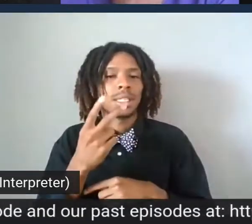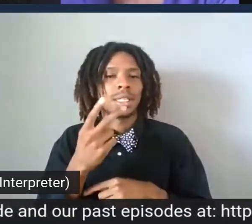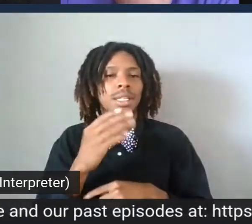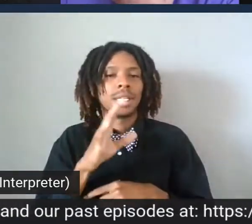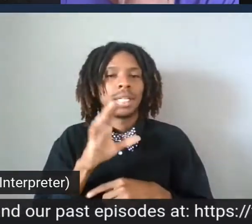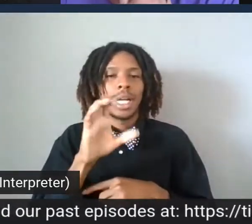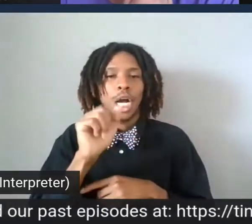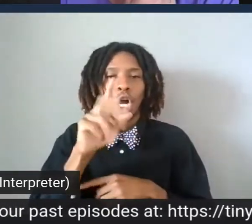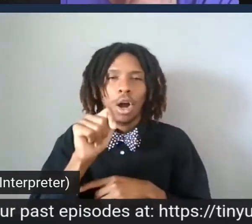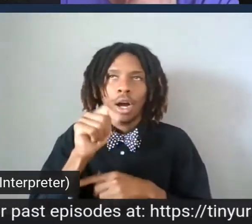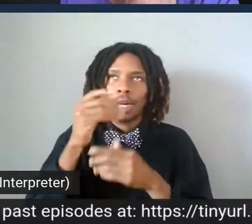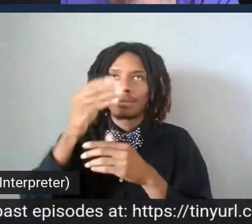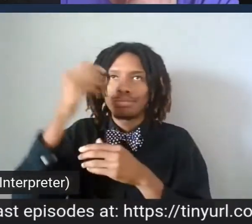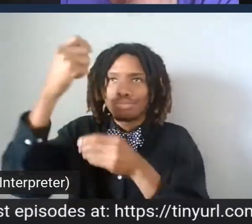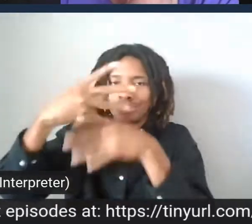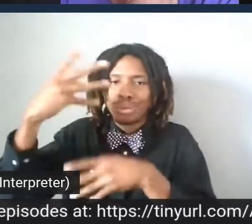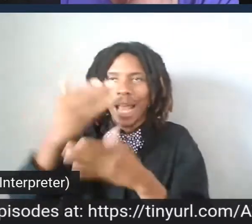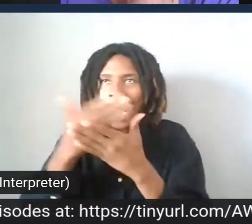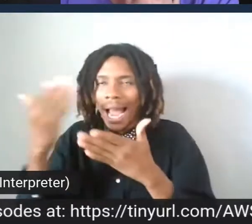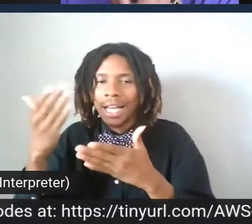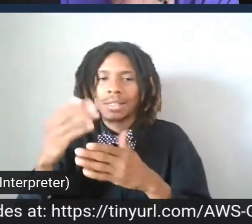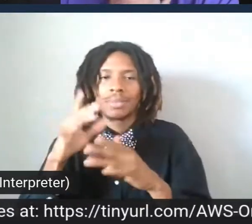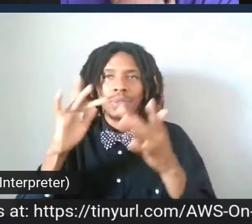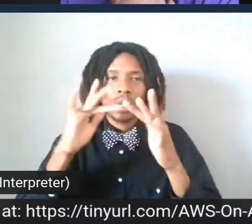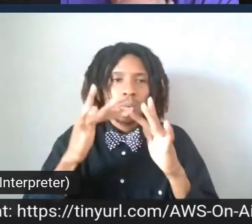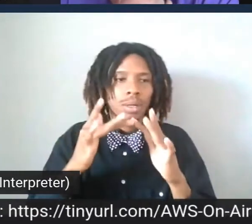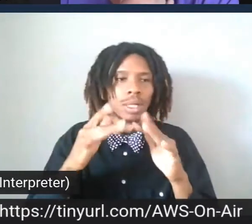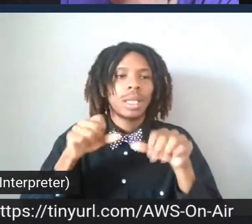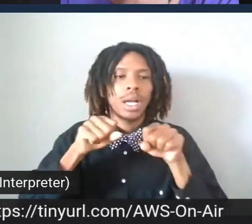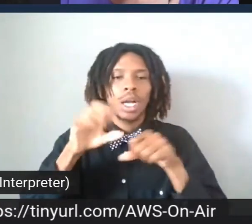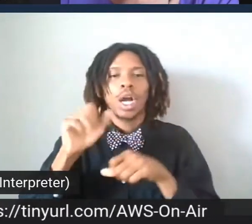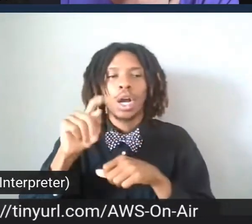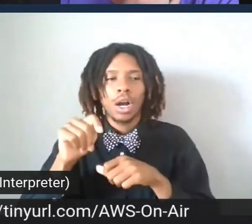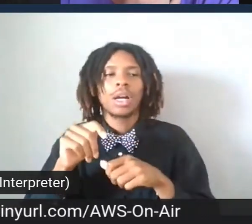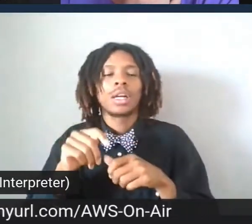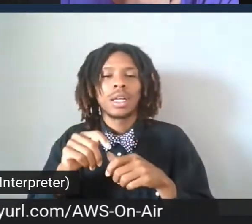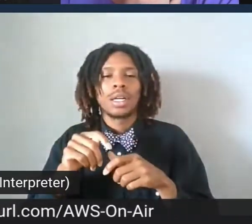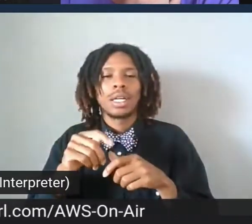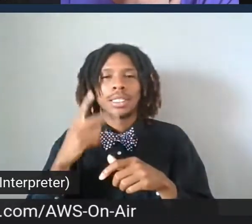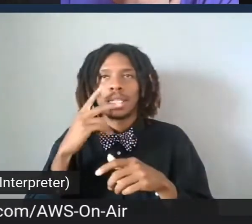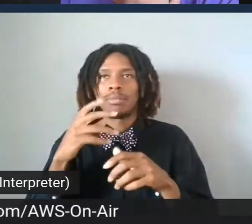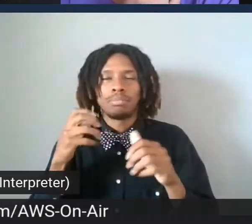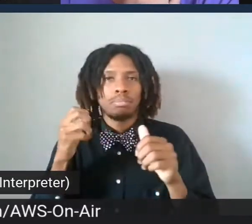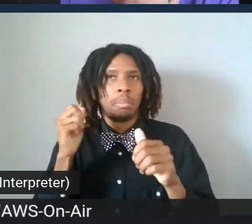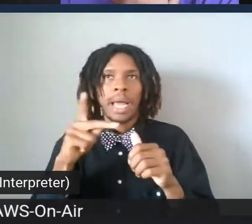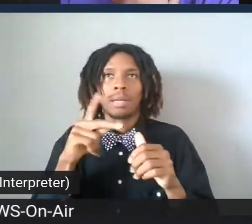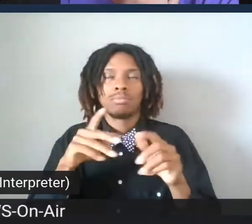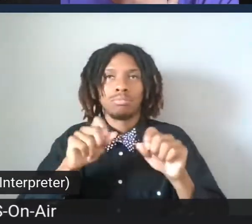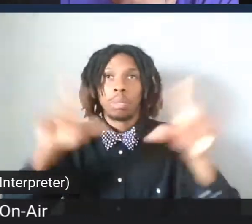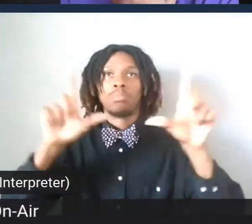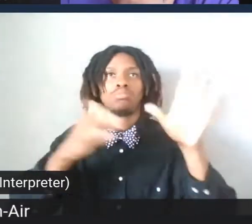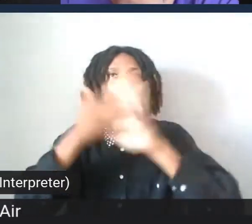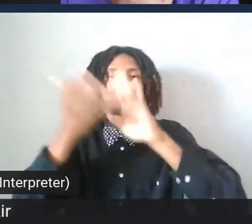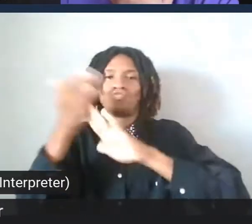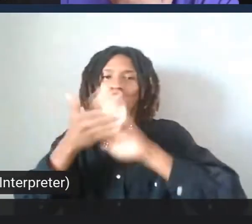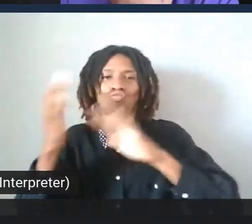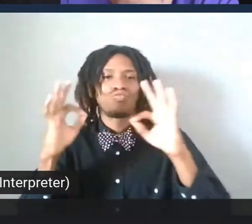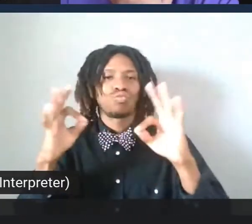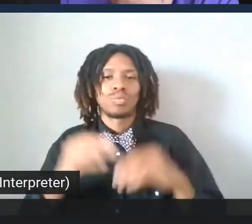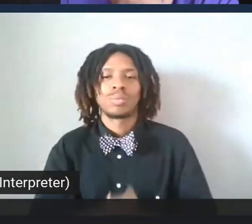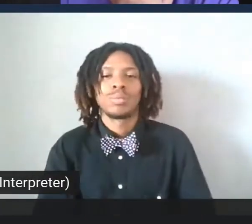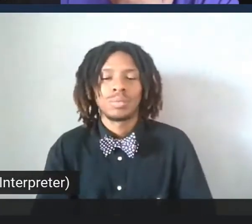cart and, you know, their the website completely back and running.